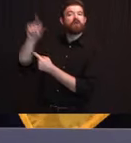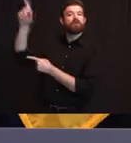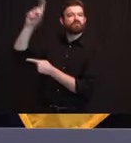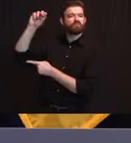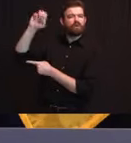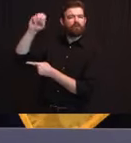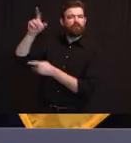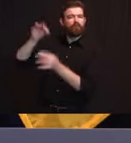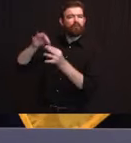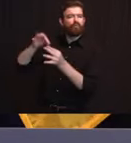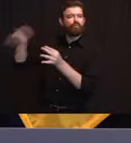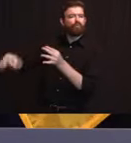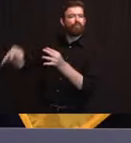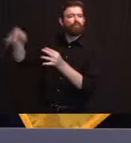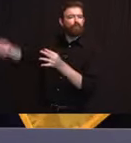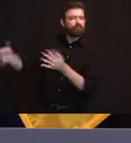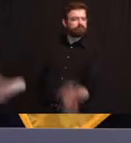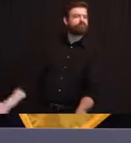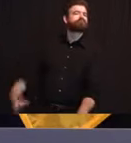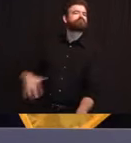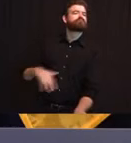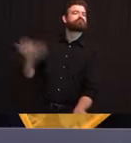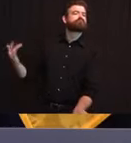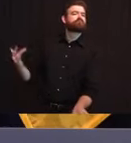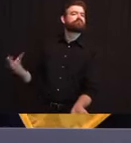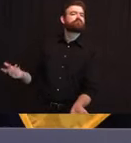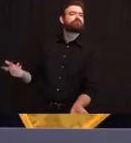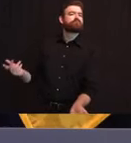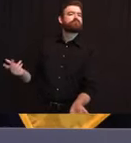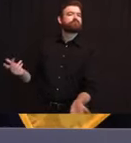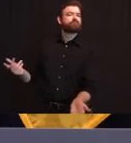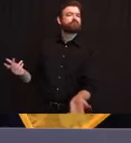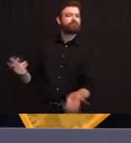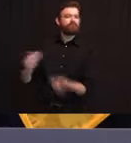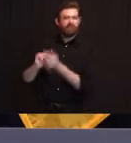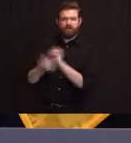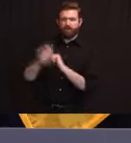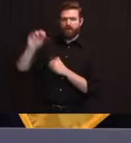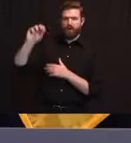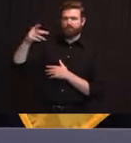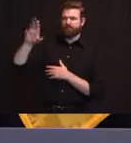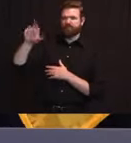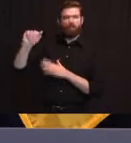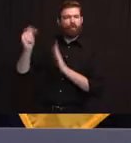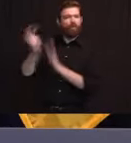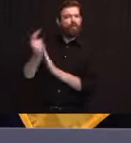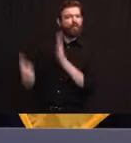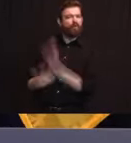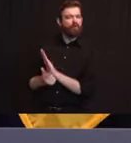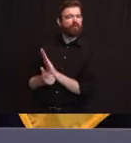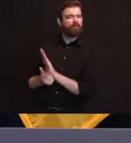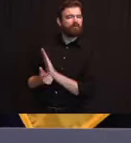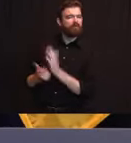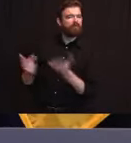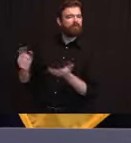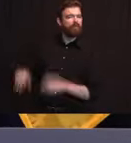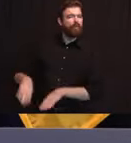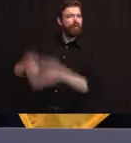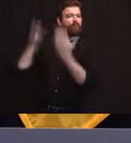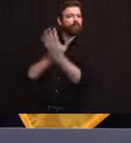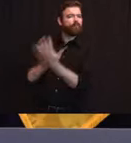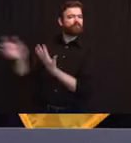record. What do you have to say about your changes to the OPRA law and your administration's commitment to transparency? There's been a